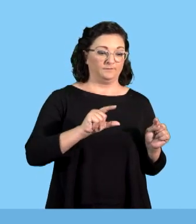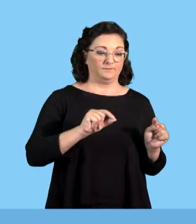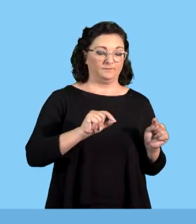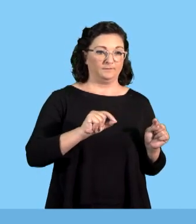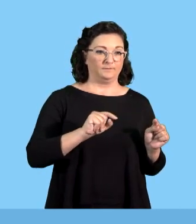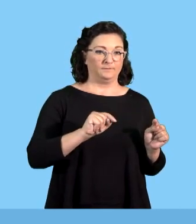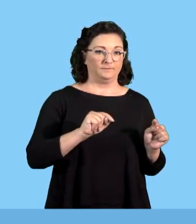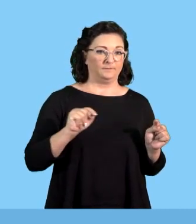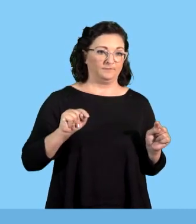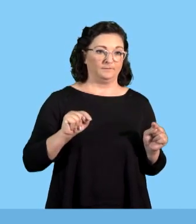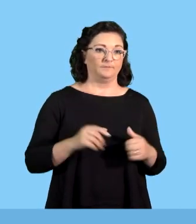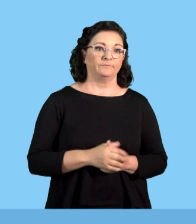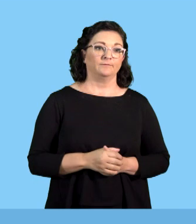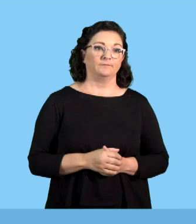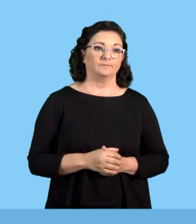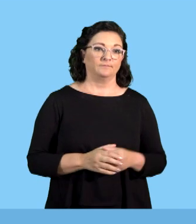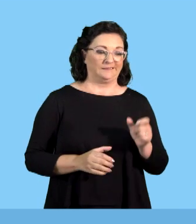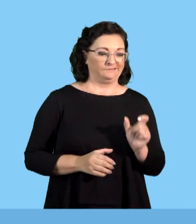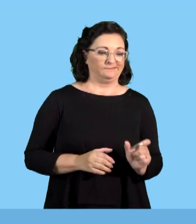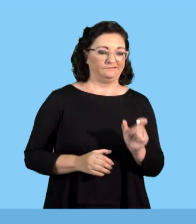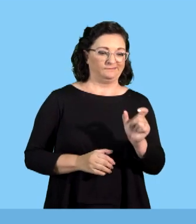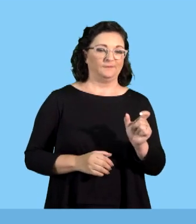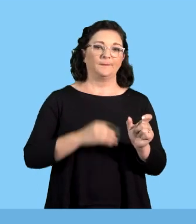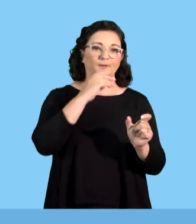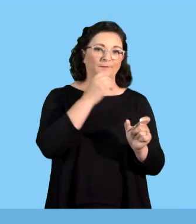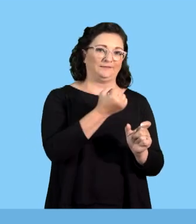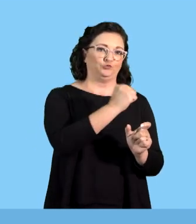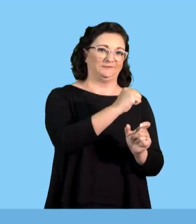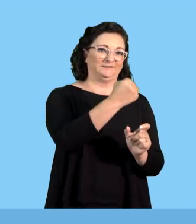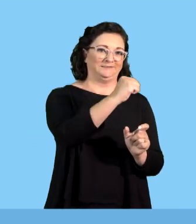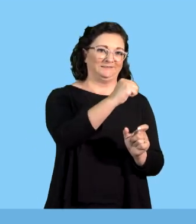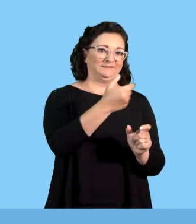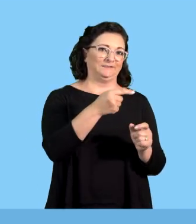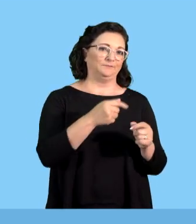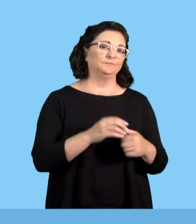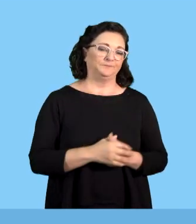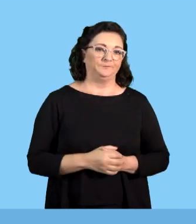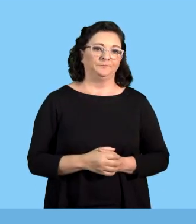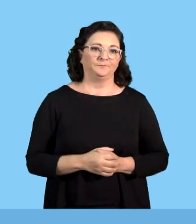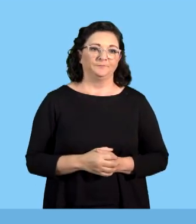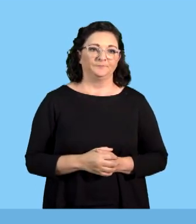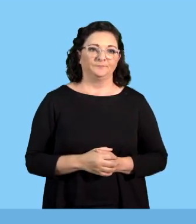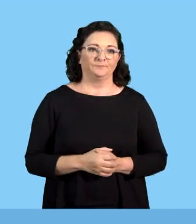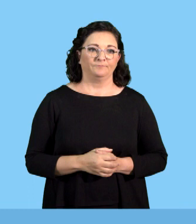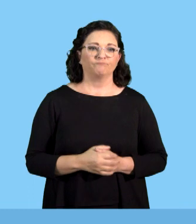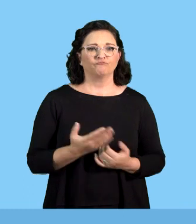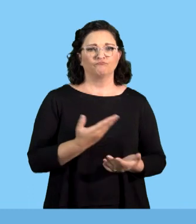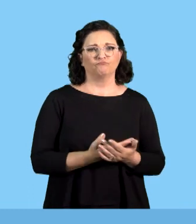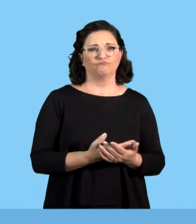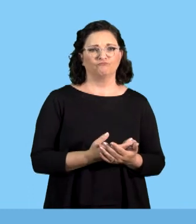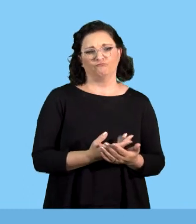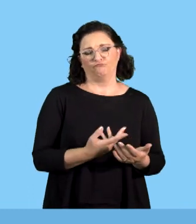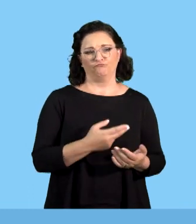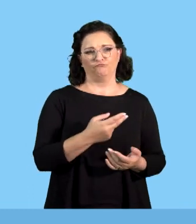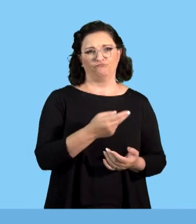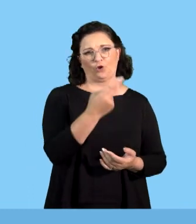symbol. So we can have There you go. So we can draw our resistor in one of two